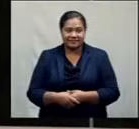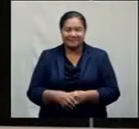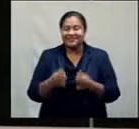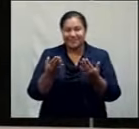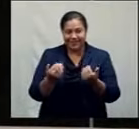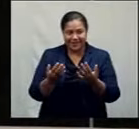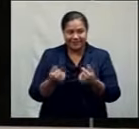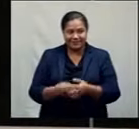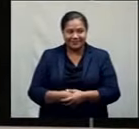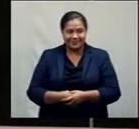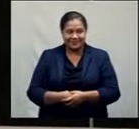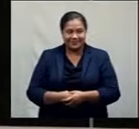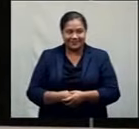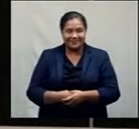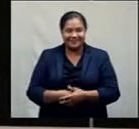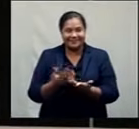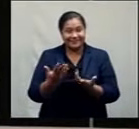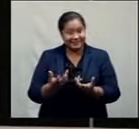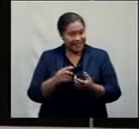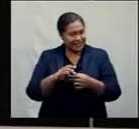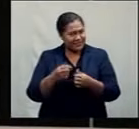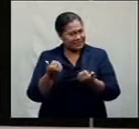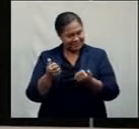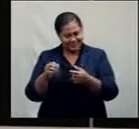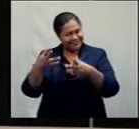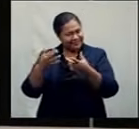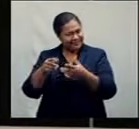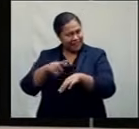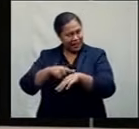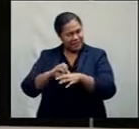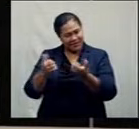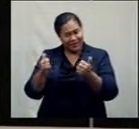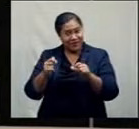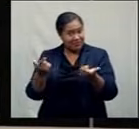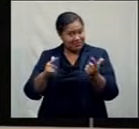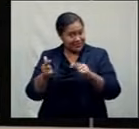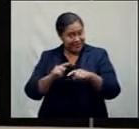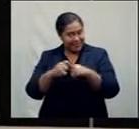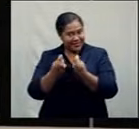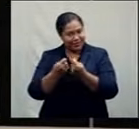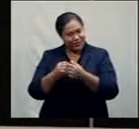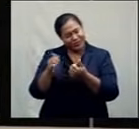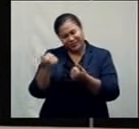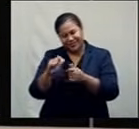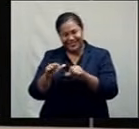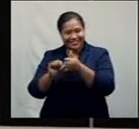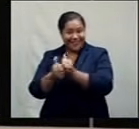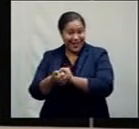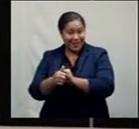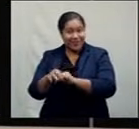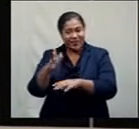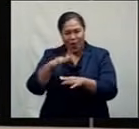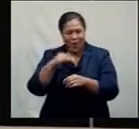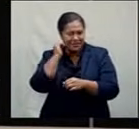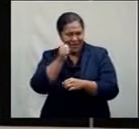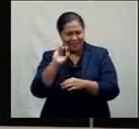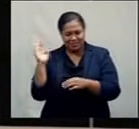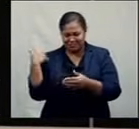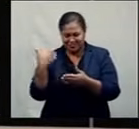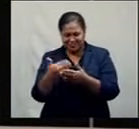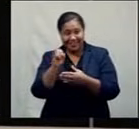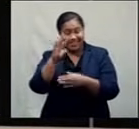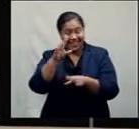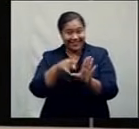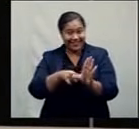Welcome back. The wait is now finally over for the Flying Fijians as they currently face the All Blacks after more than 10 years. For head coach Vern